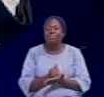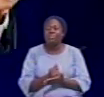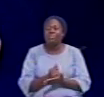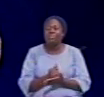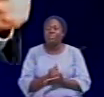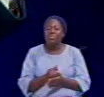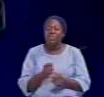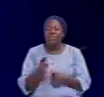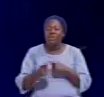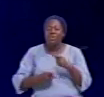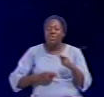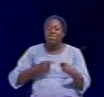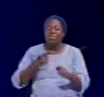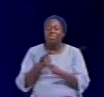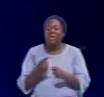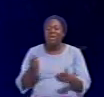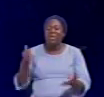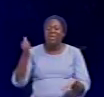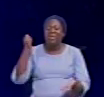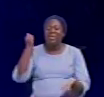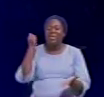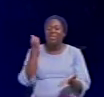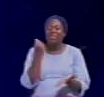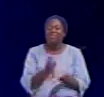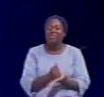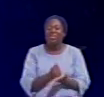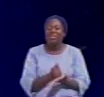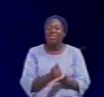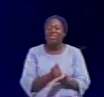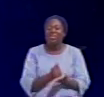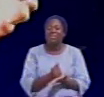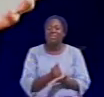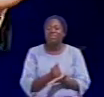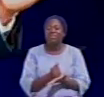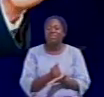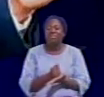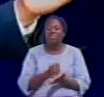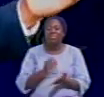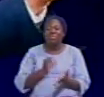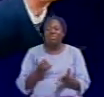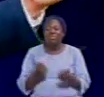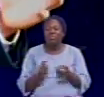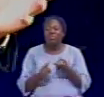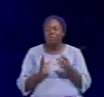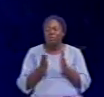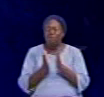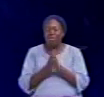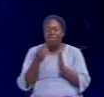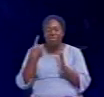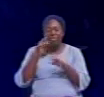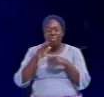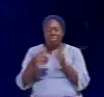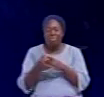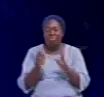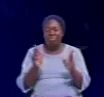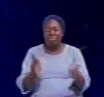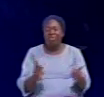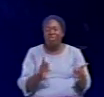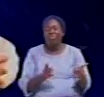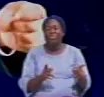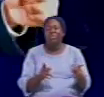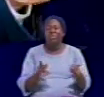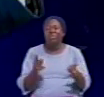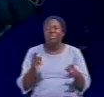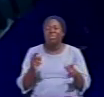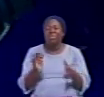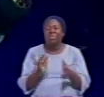Another global amen. I want us to pray for all the participants. We're going